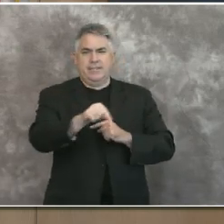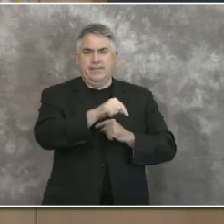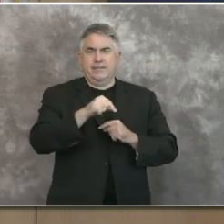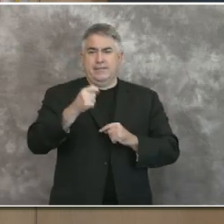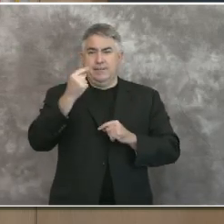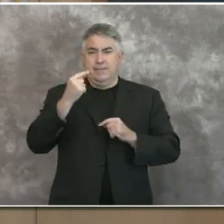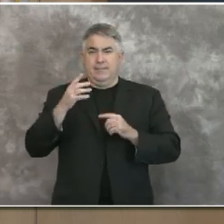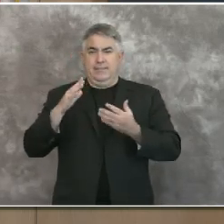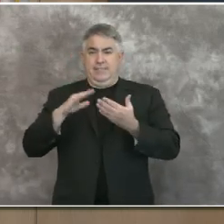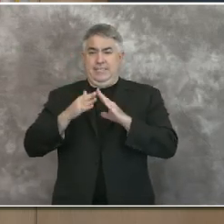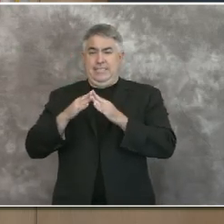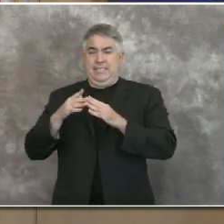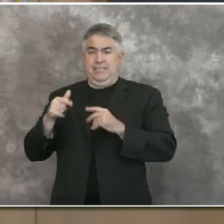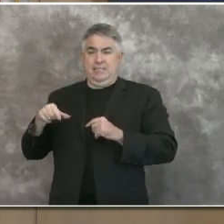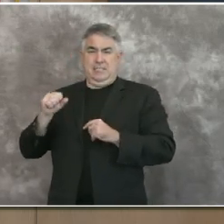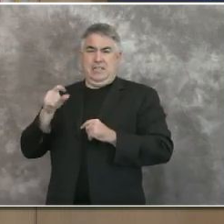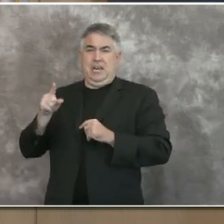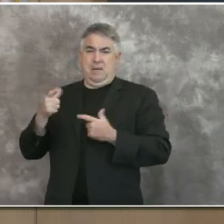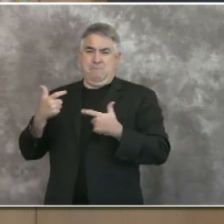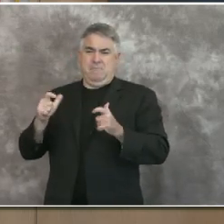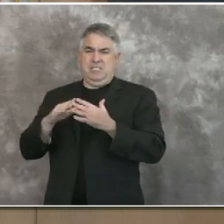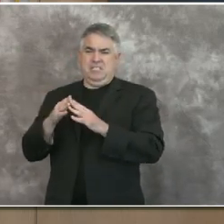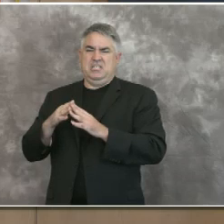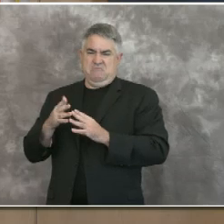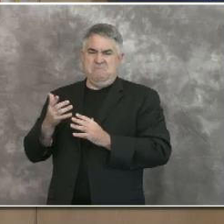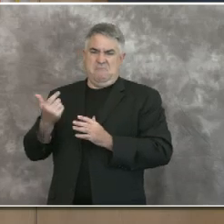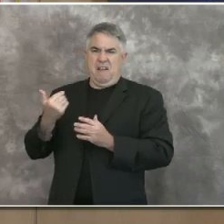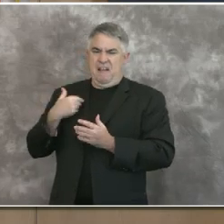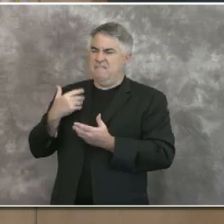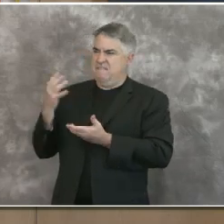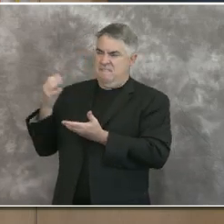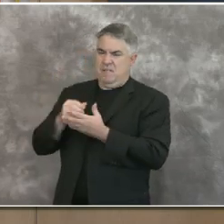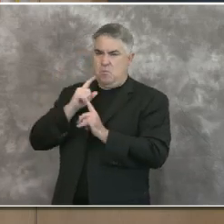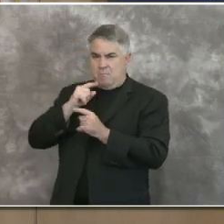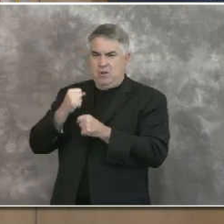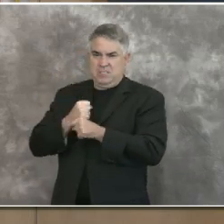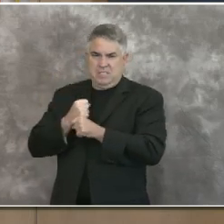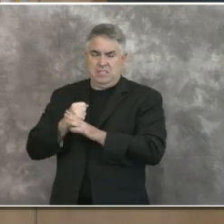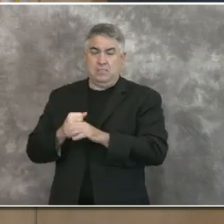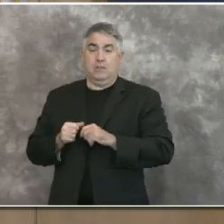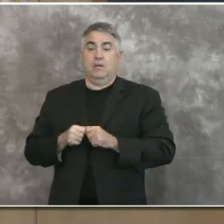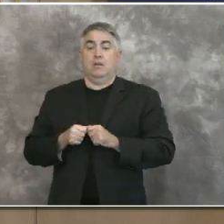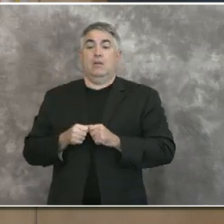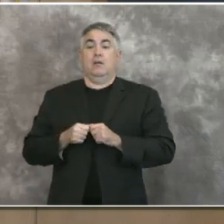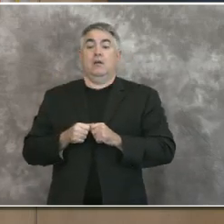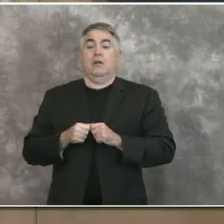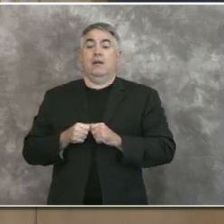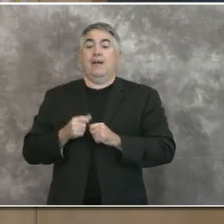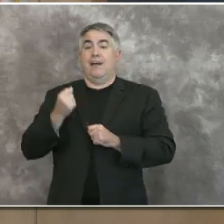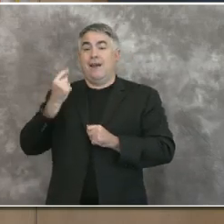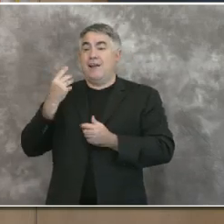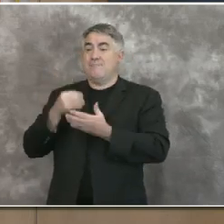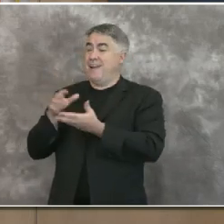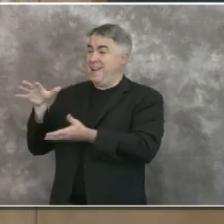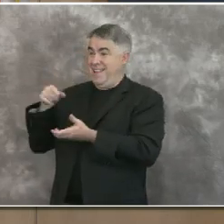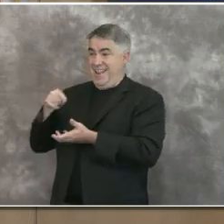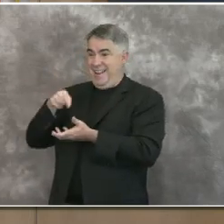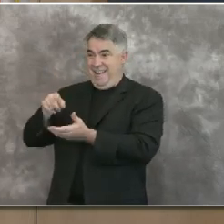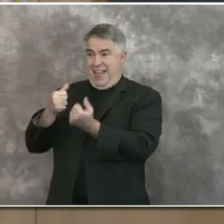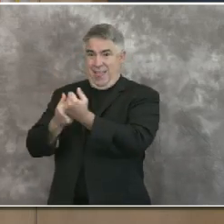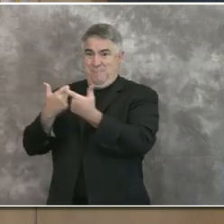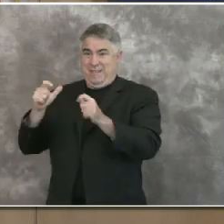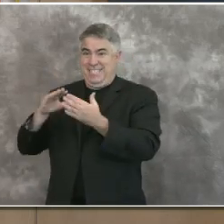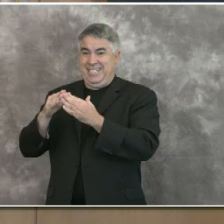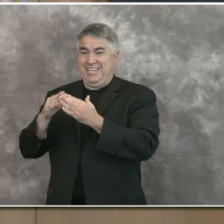Diego to cover the costs of their pandemic responses, that funding was not made available to the smaller cities within San